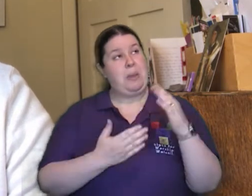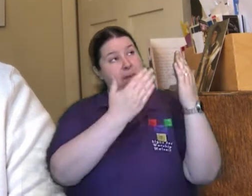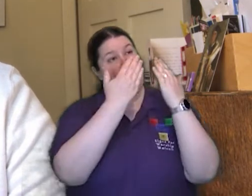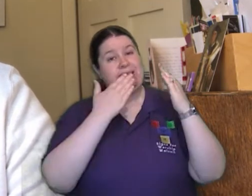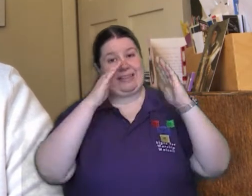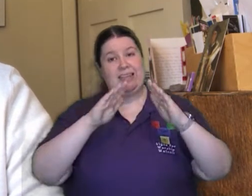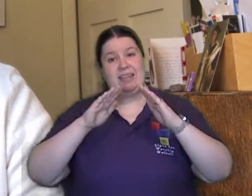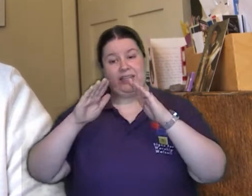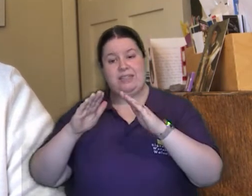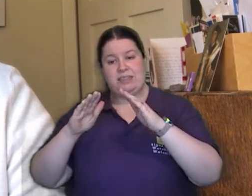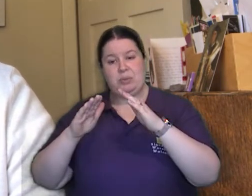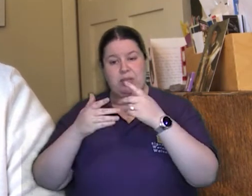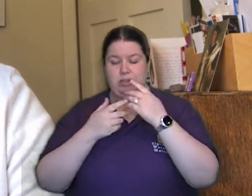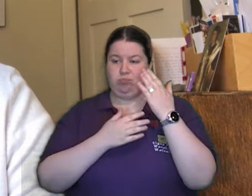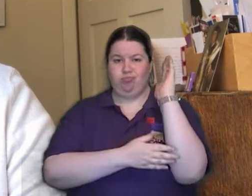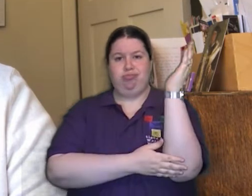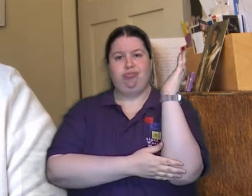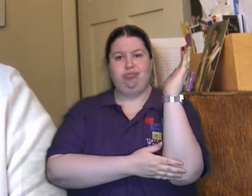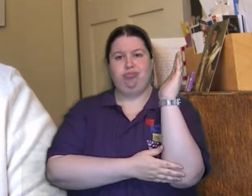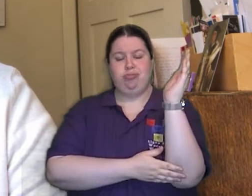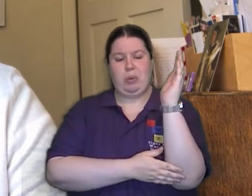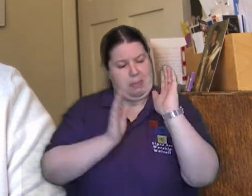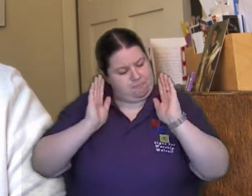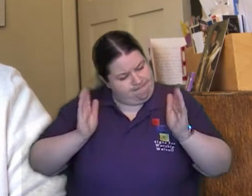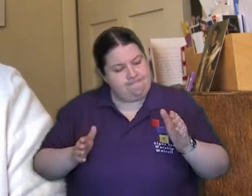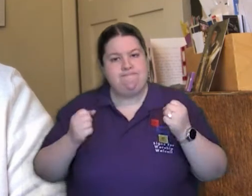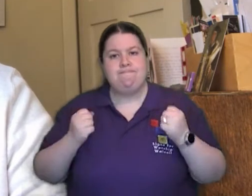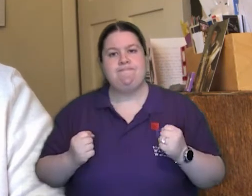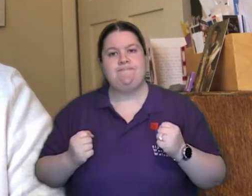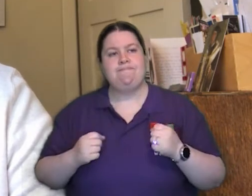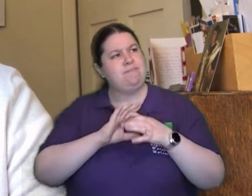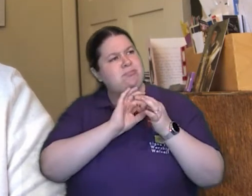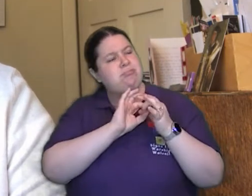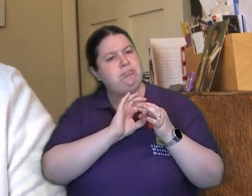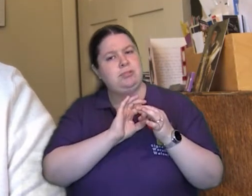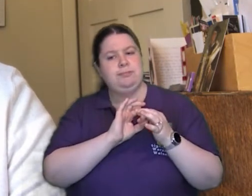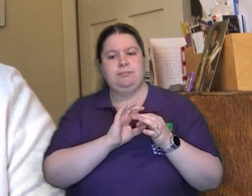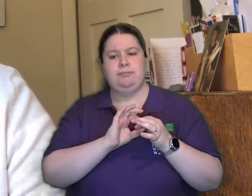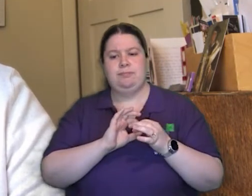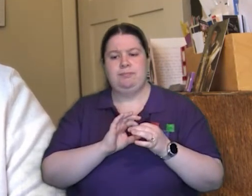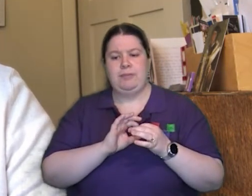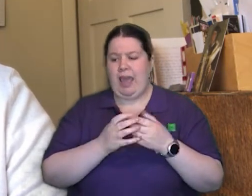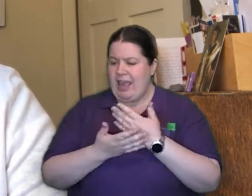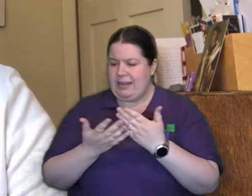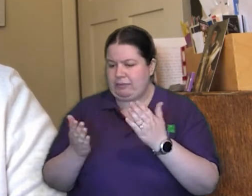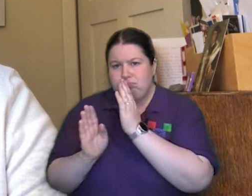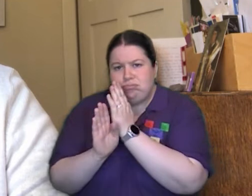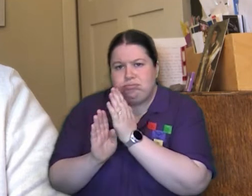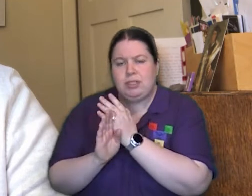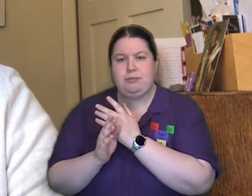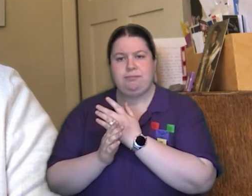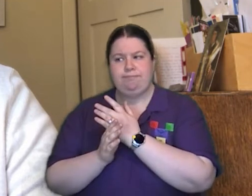Therefore, since through God's mercy we have this ministry, we do not lose heart. Rather, we've renounced secret